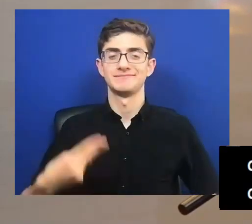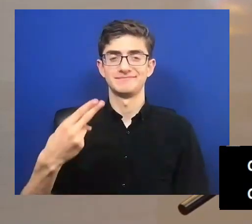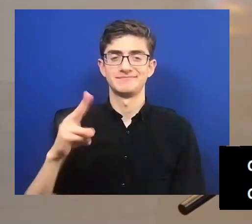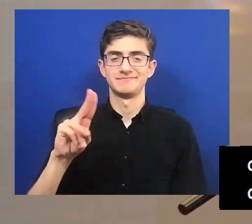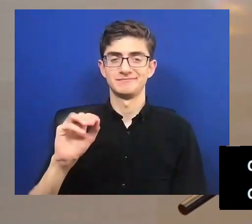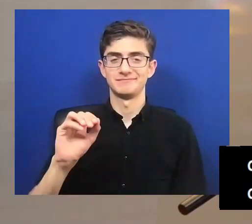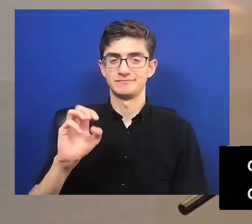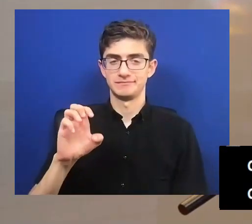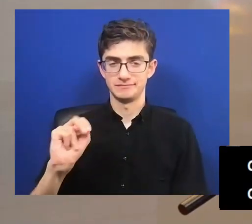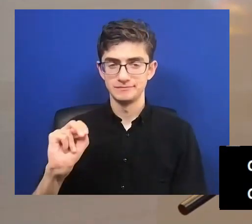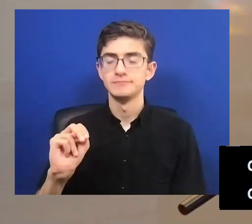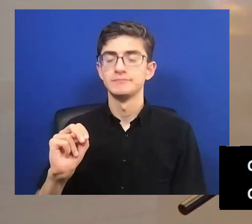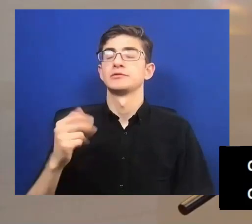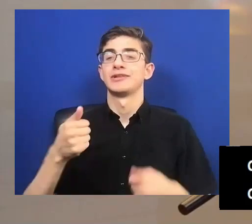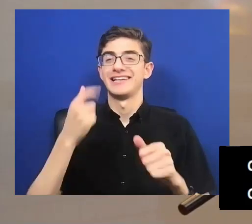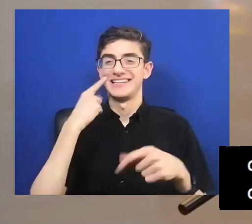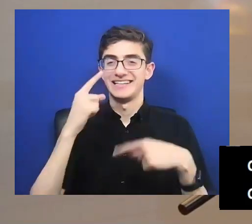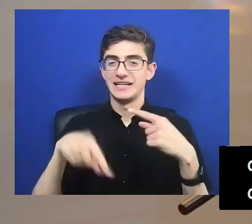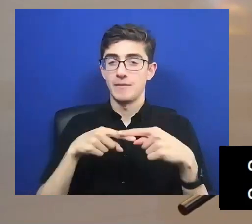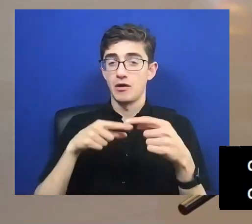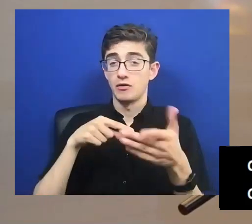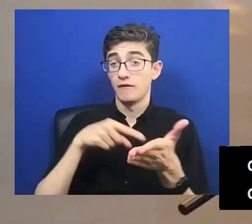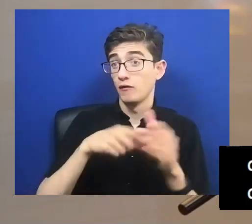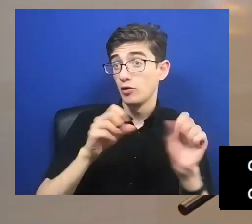affordability and digital literacy.